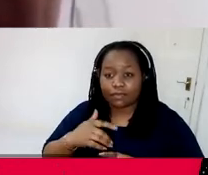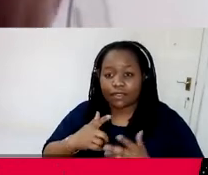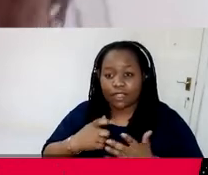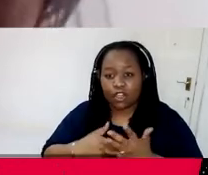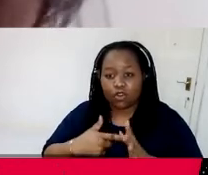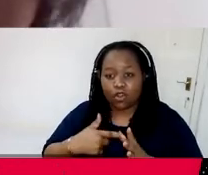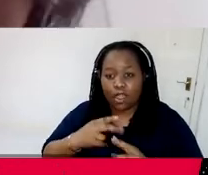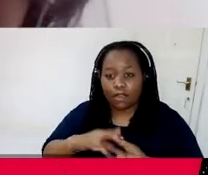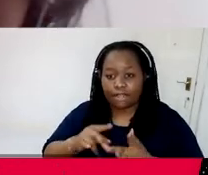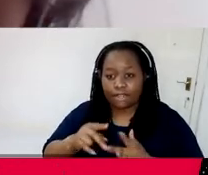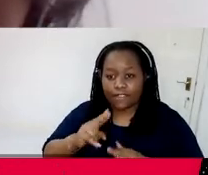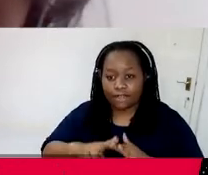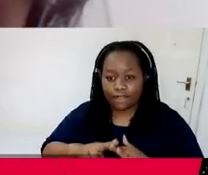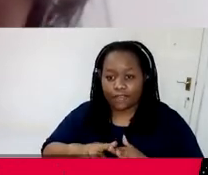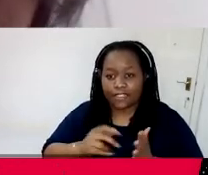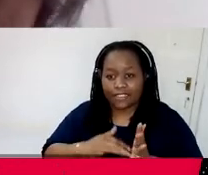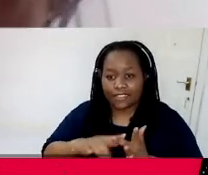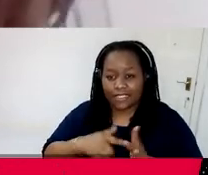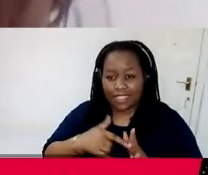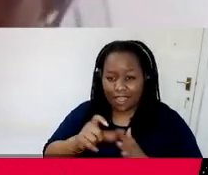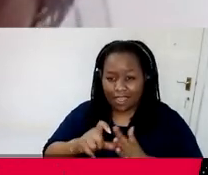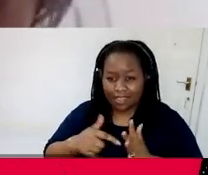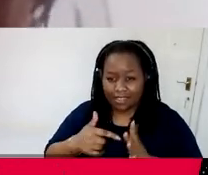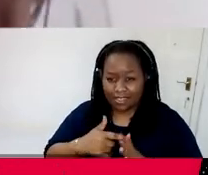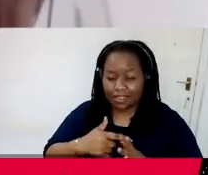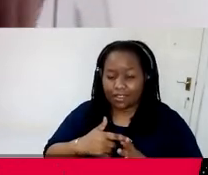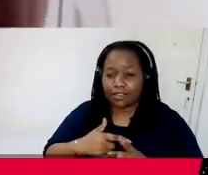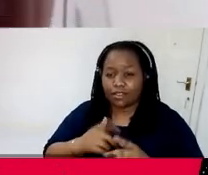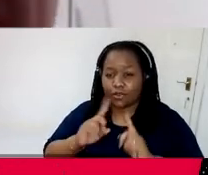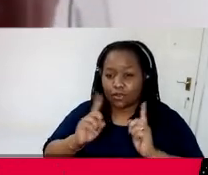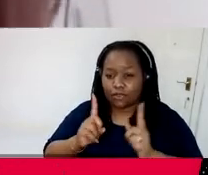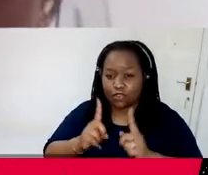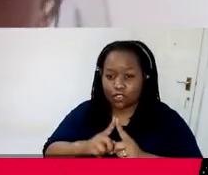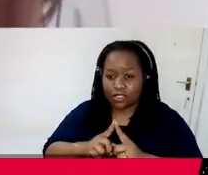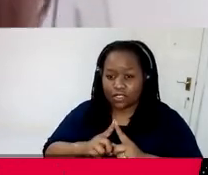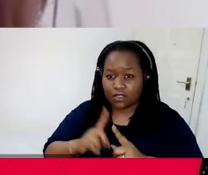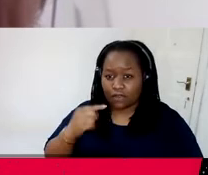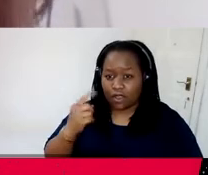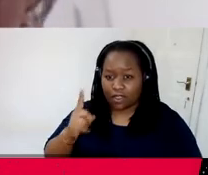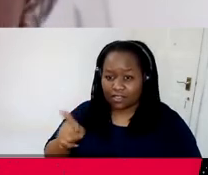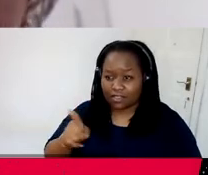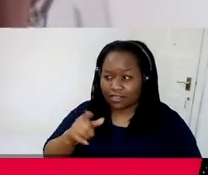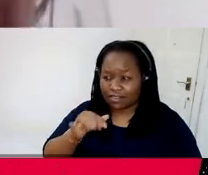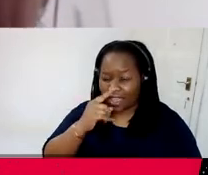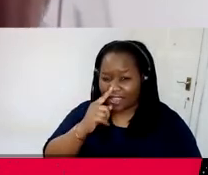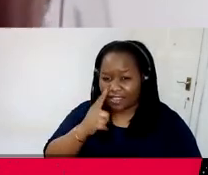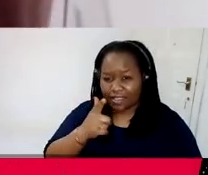more widely. There's also a publication called MERIP, the Middle East Report,